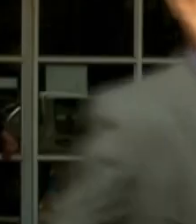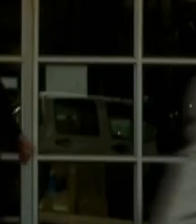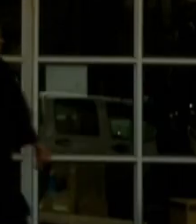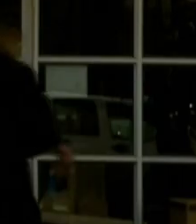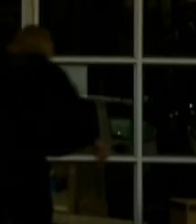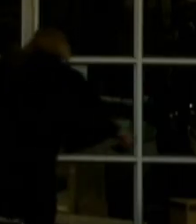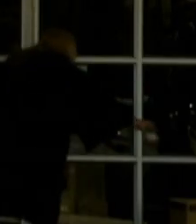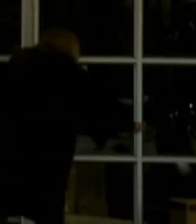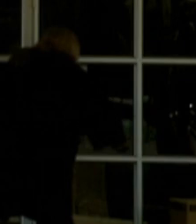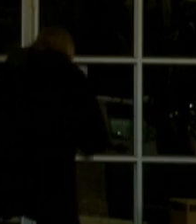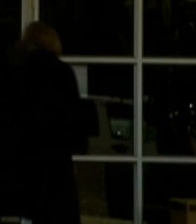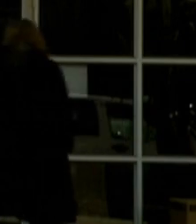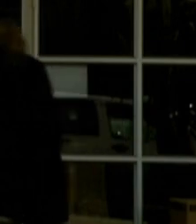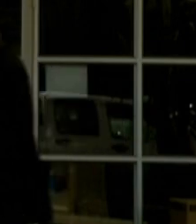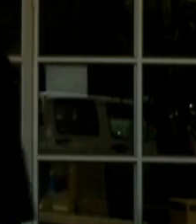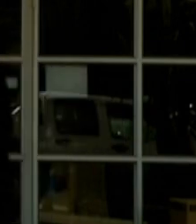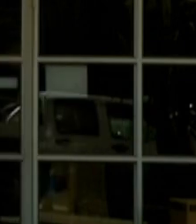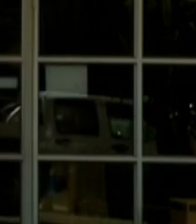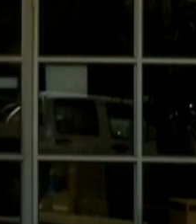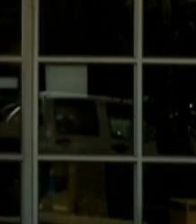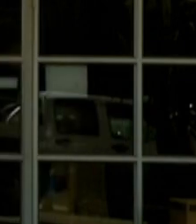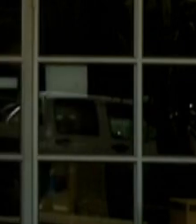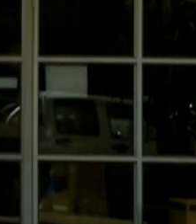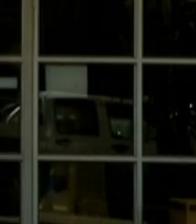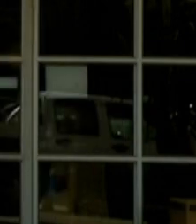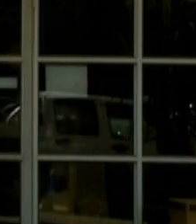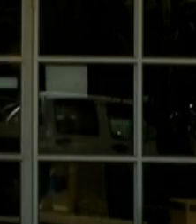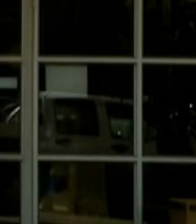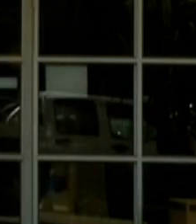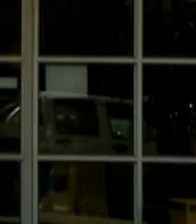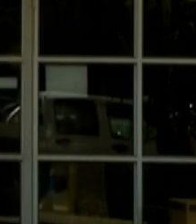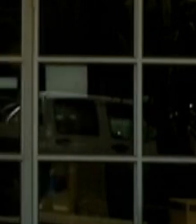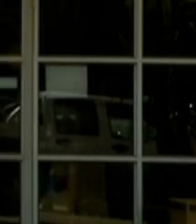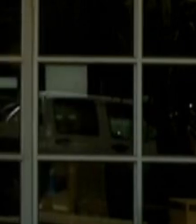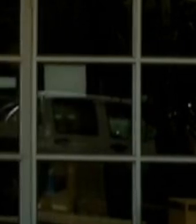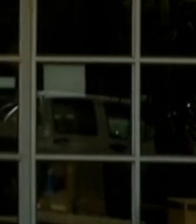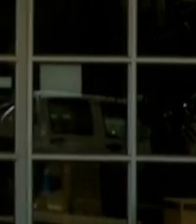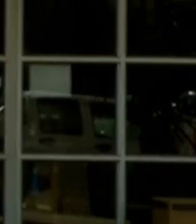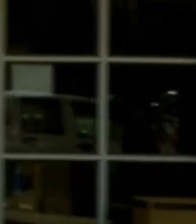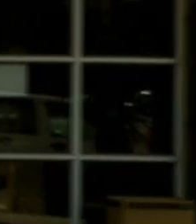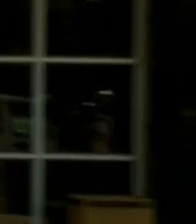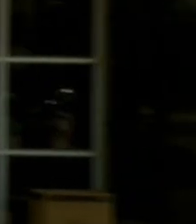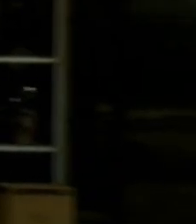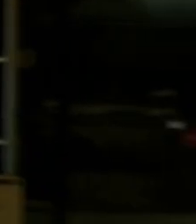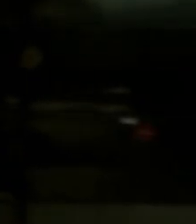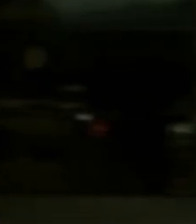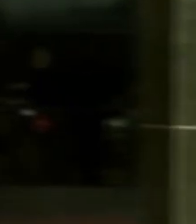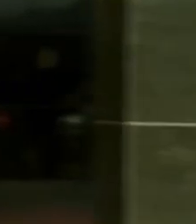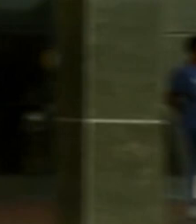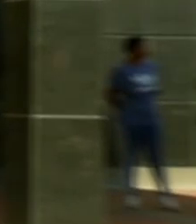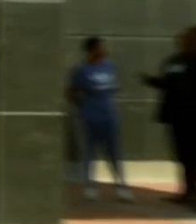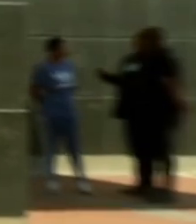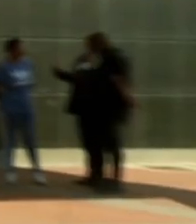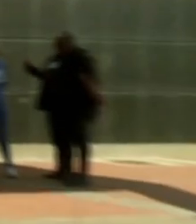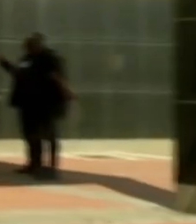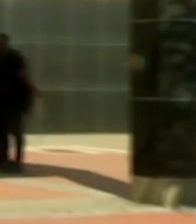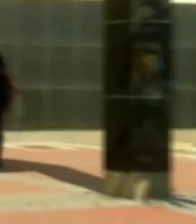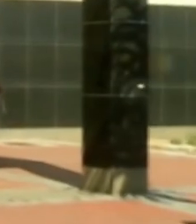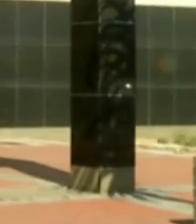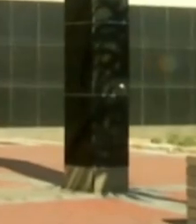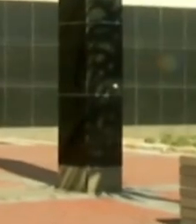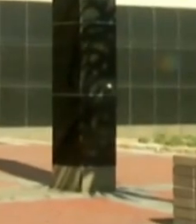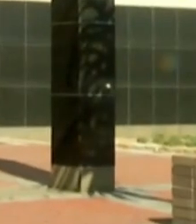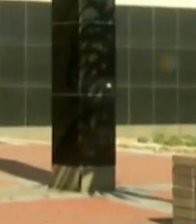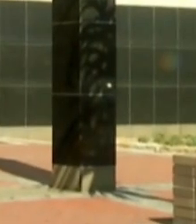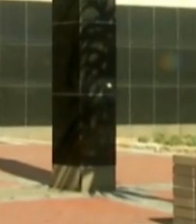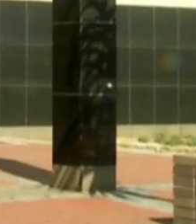that will be thrown out of court, we wait to see. We did take a short break. I'm just going to step out a shot and show you. It is fairly quieter, so I predict that they have gone